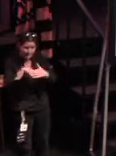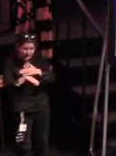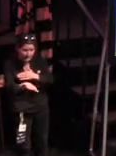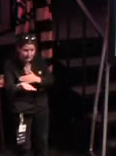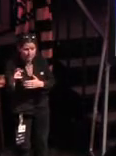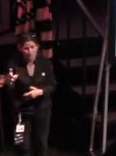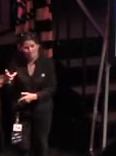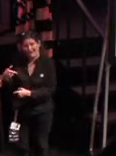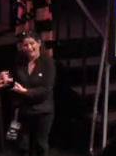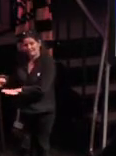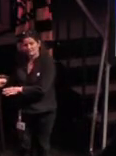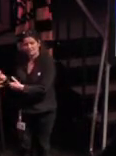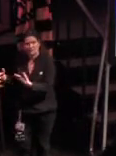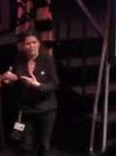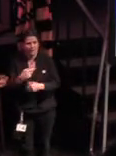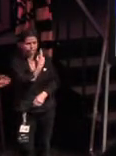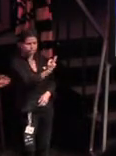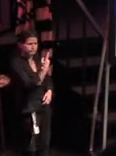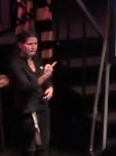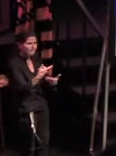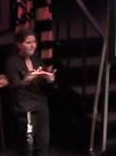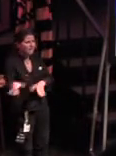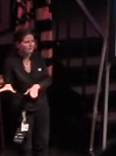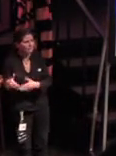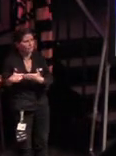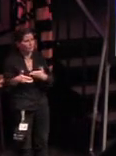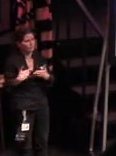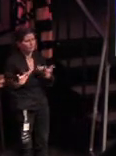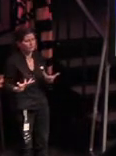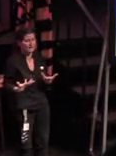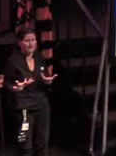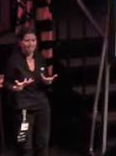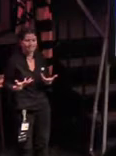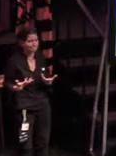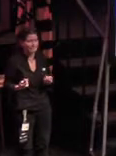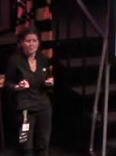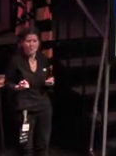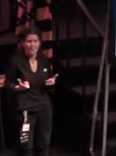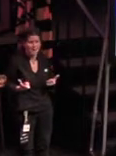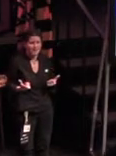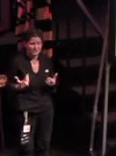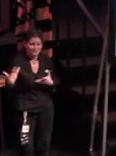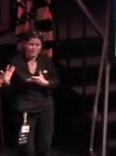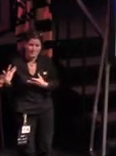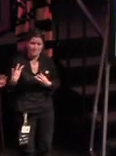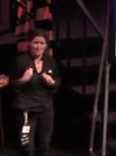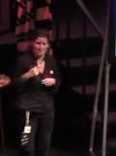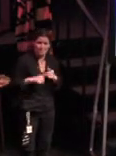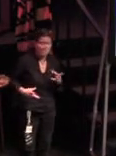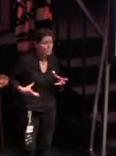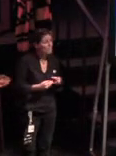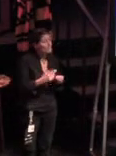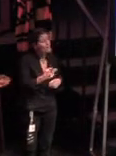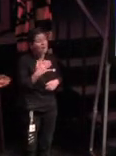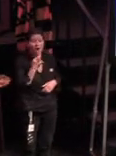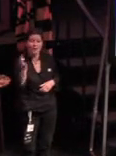What did I have to leave at the door in order to show up today? Not much. But if you had asked me